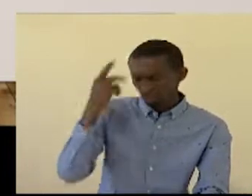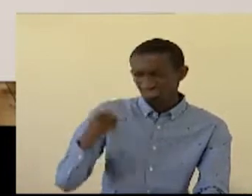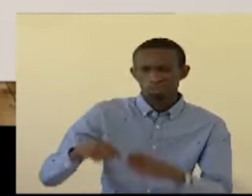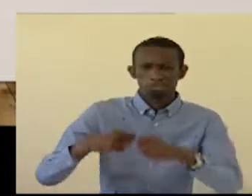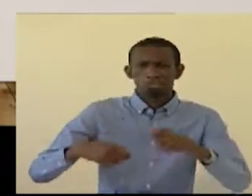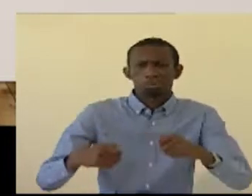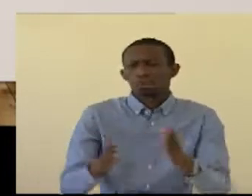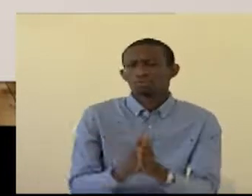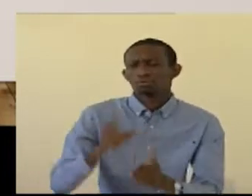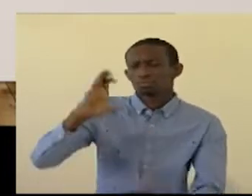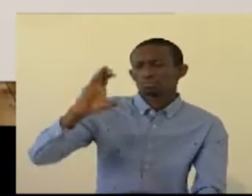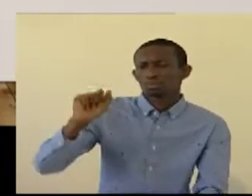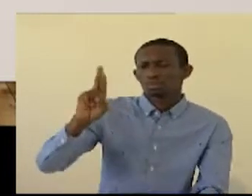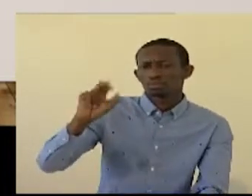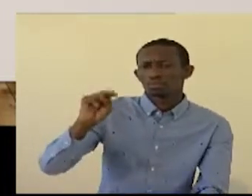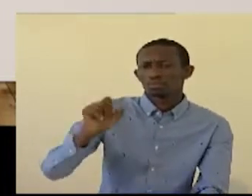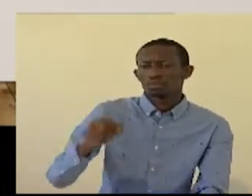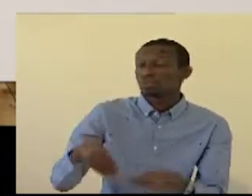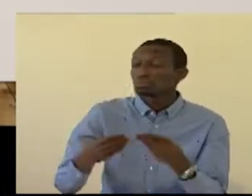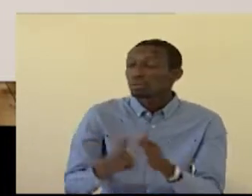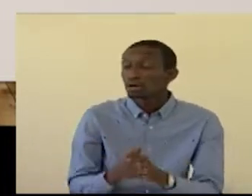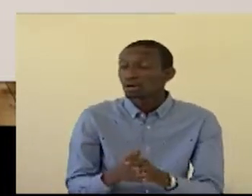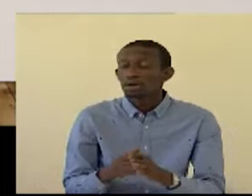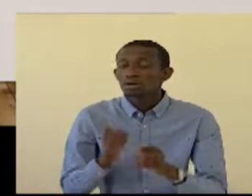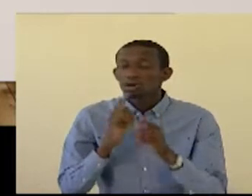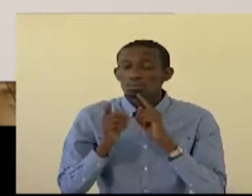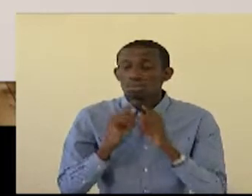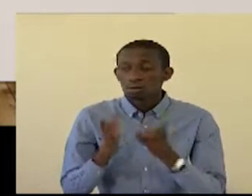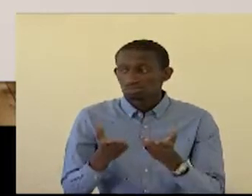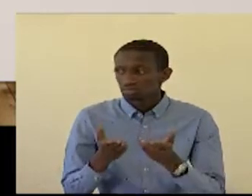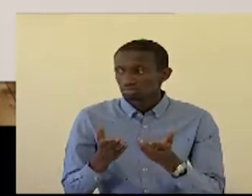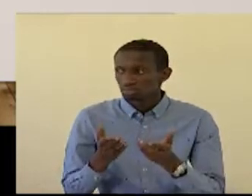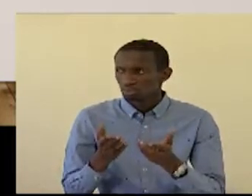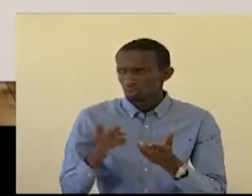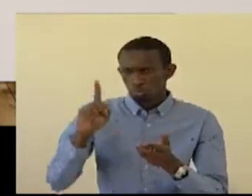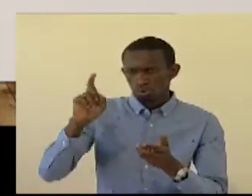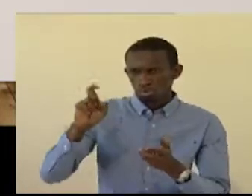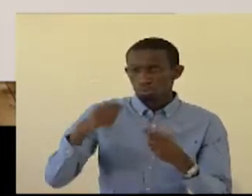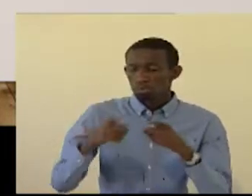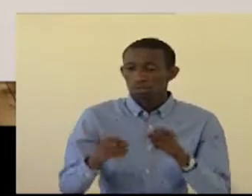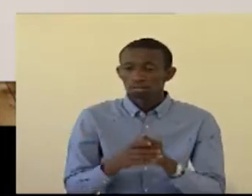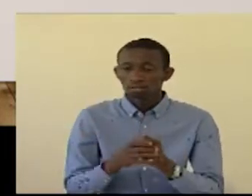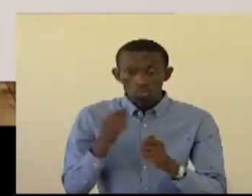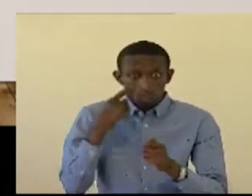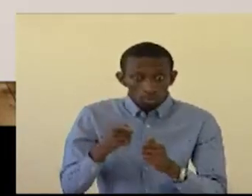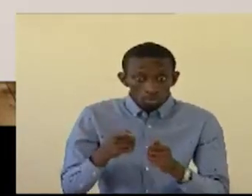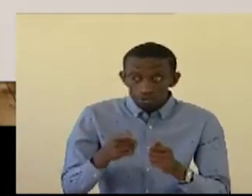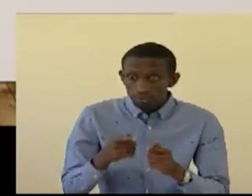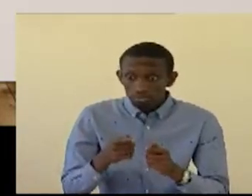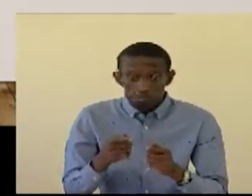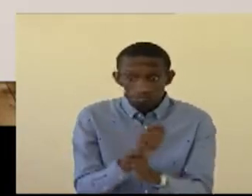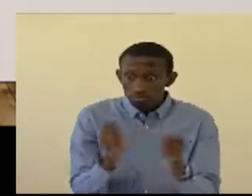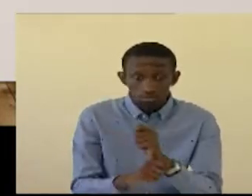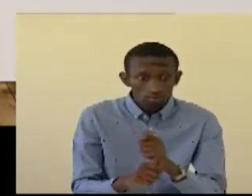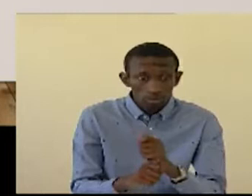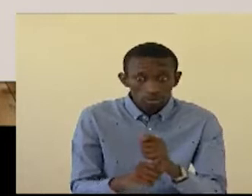carbonyl compounds to give bright crystals, but the reaction gives no observable change with